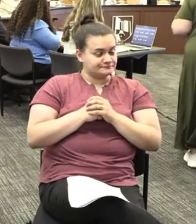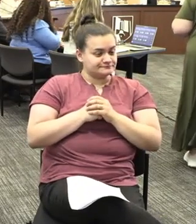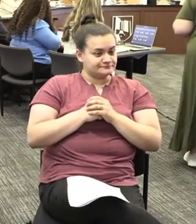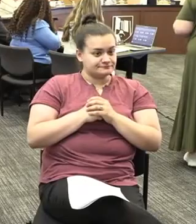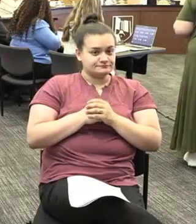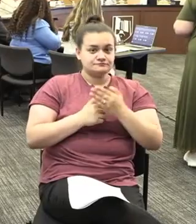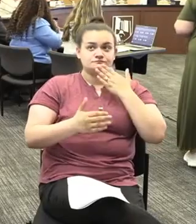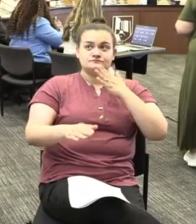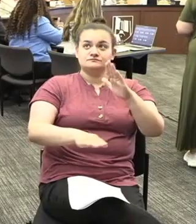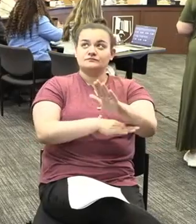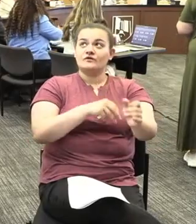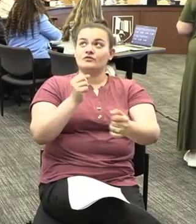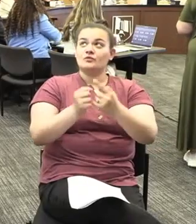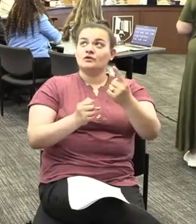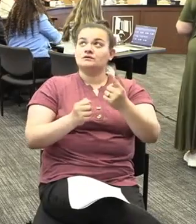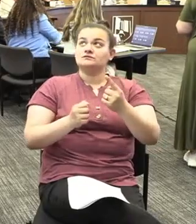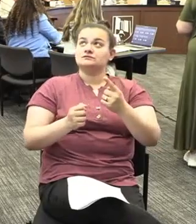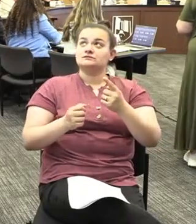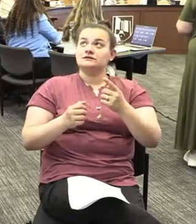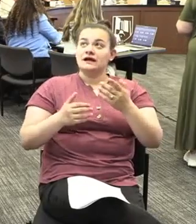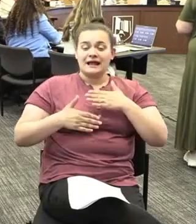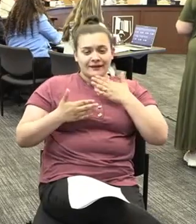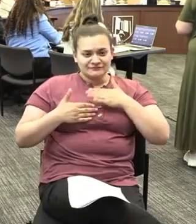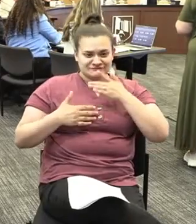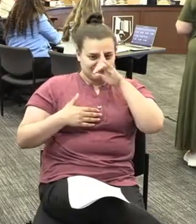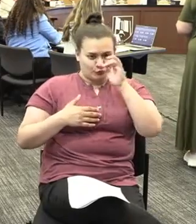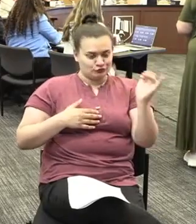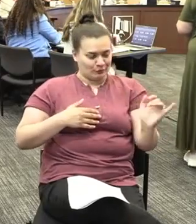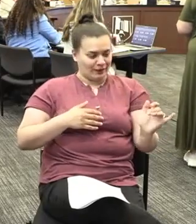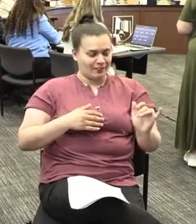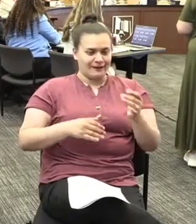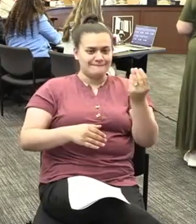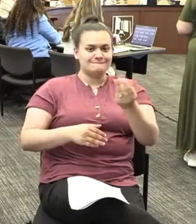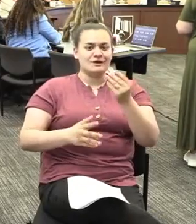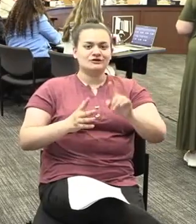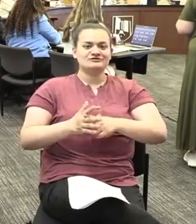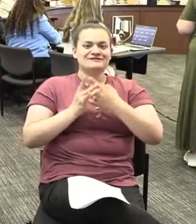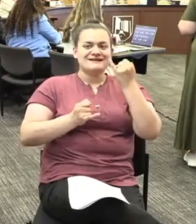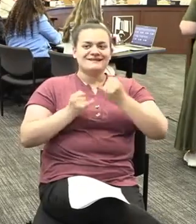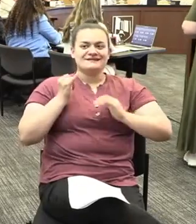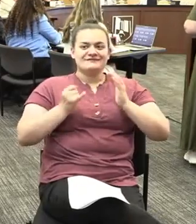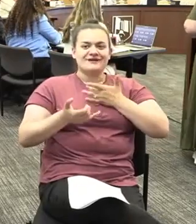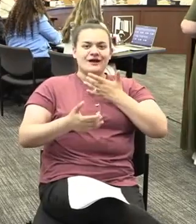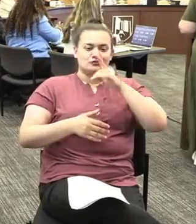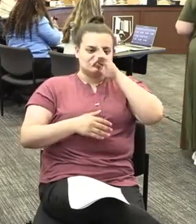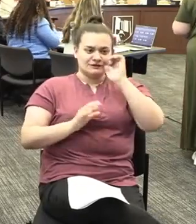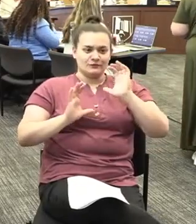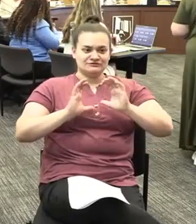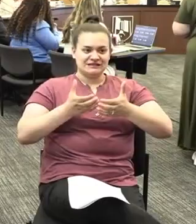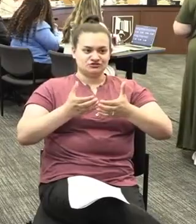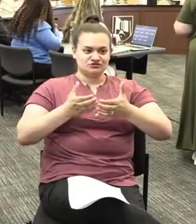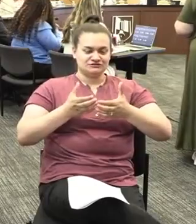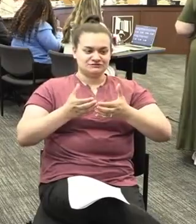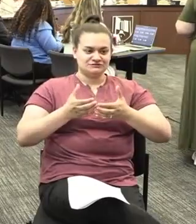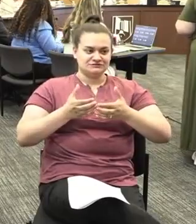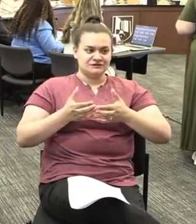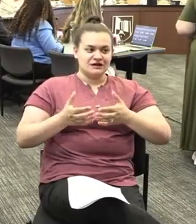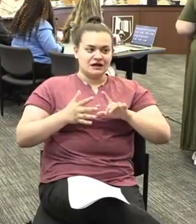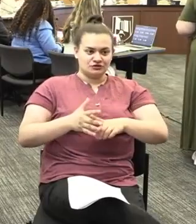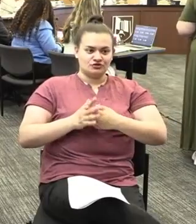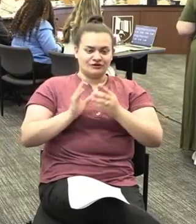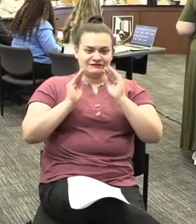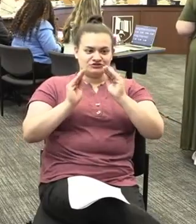Good evening, everyone. Just echo the happy summer, and Monday starts the last of our summer sessions. That's when I start back teaching